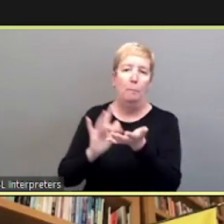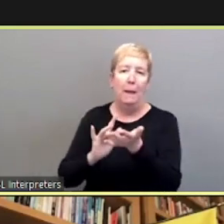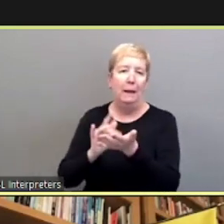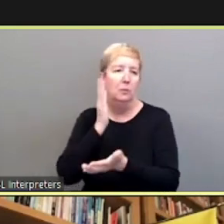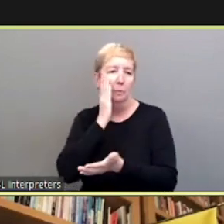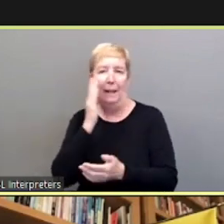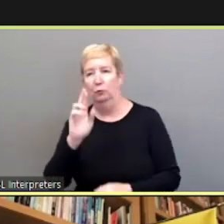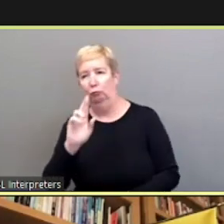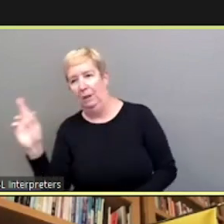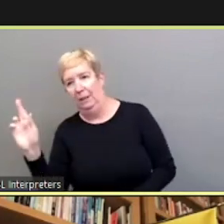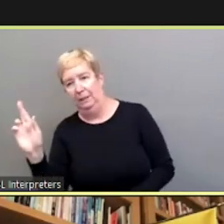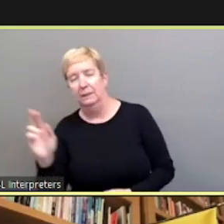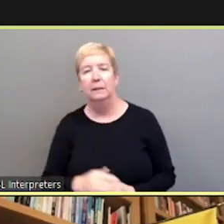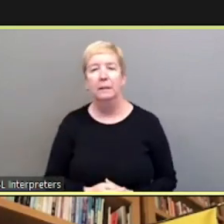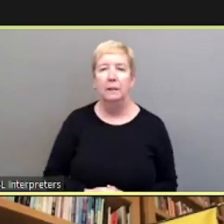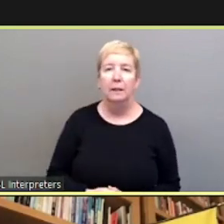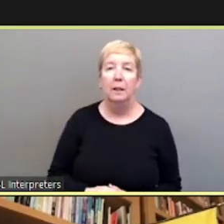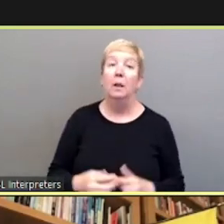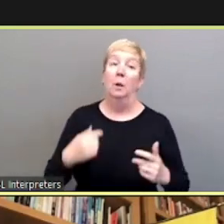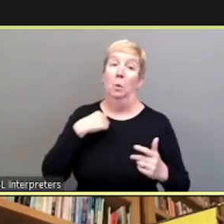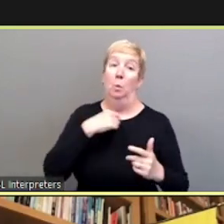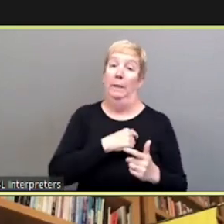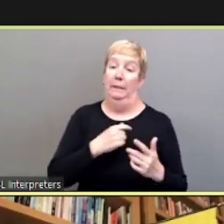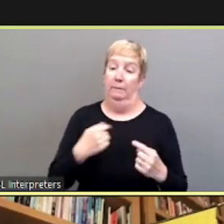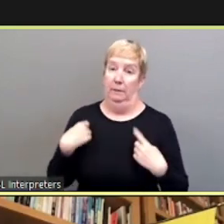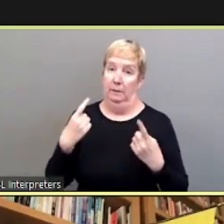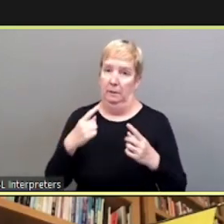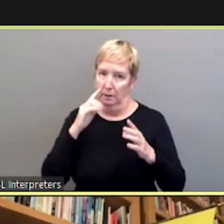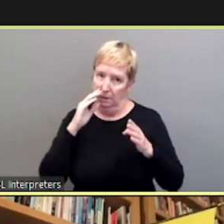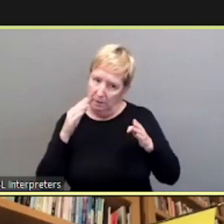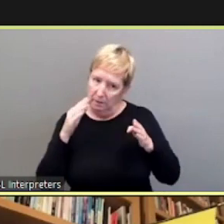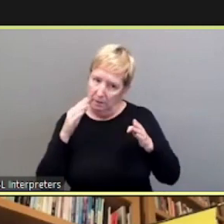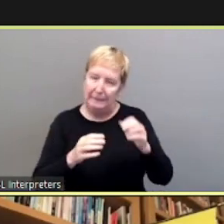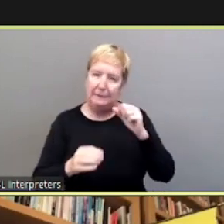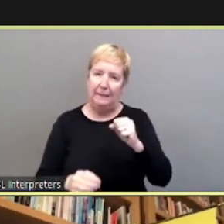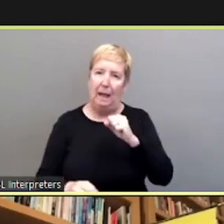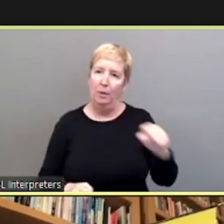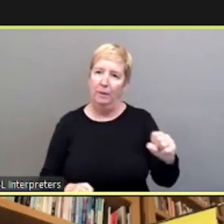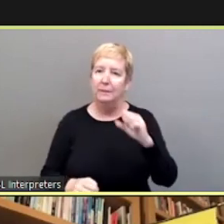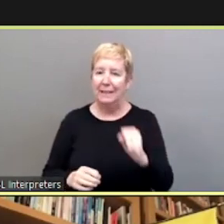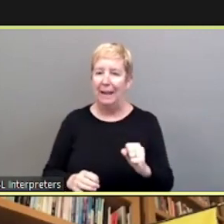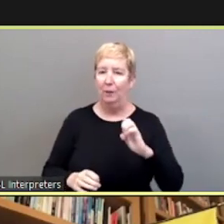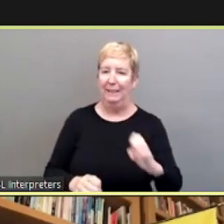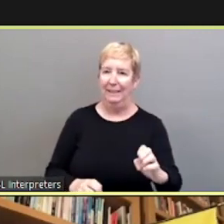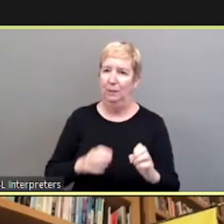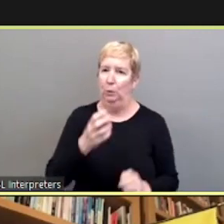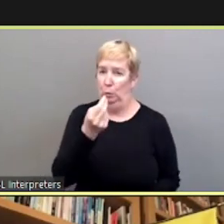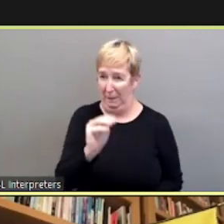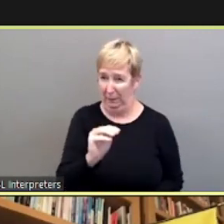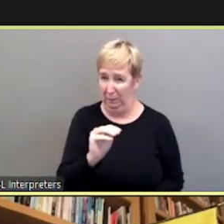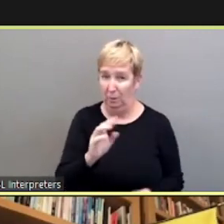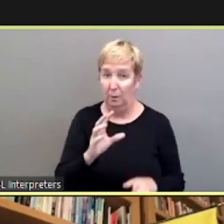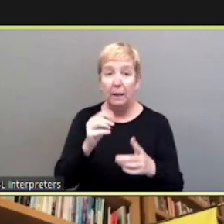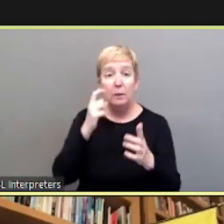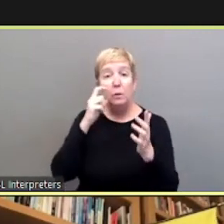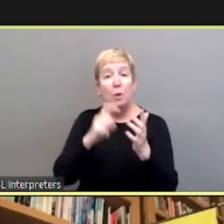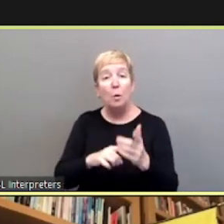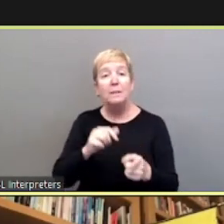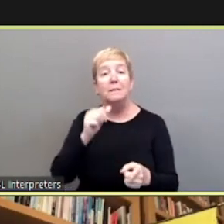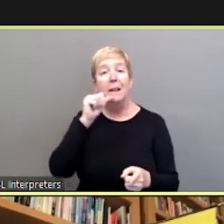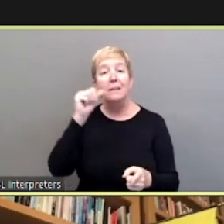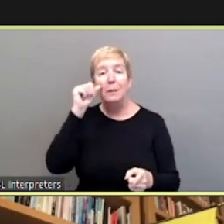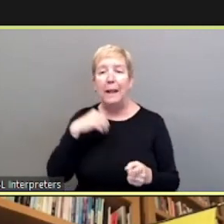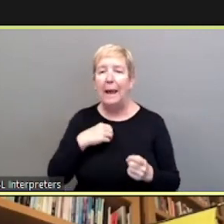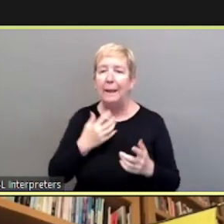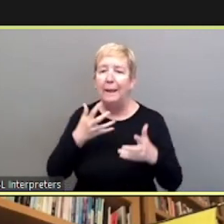right. We've been putting a lot of our attention to the southeast part of the state, where you can see yesterday there were only 2